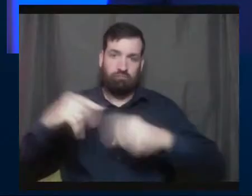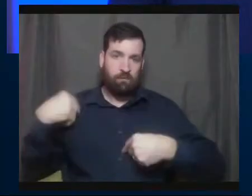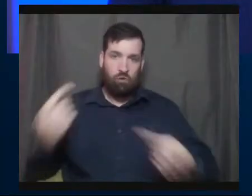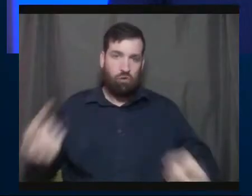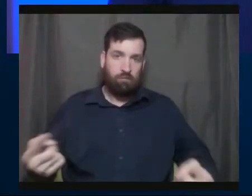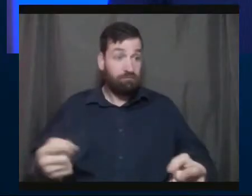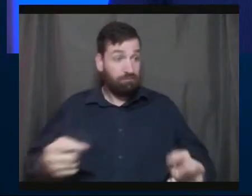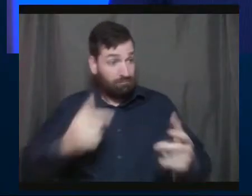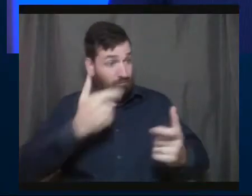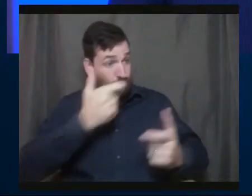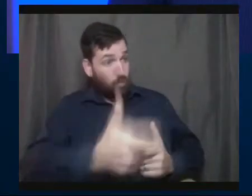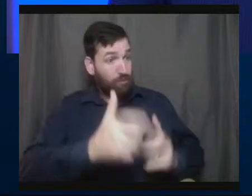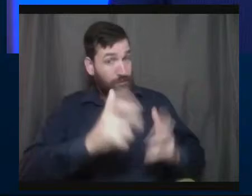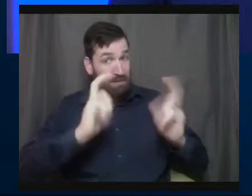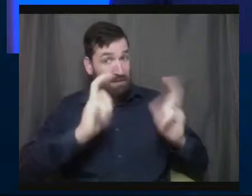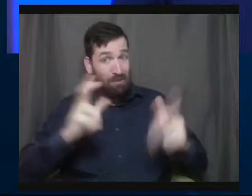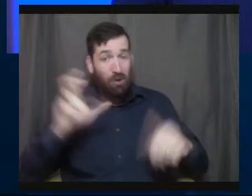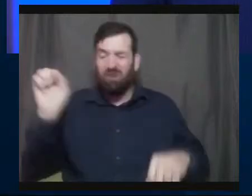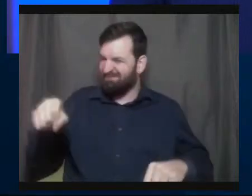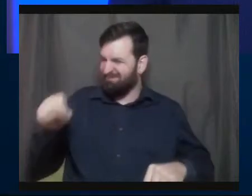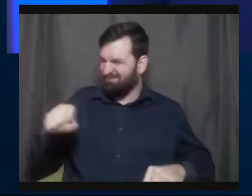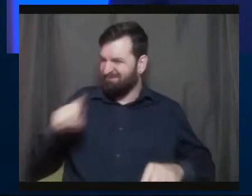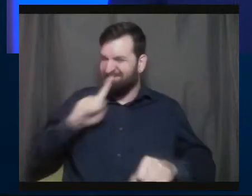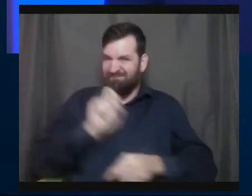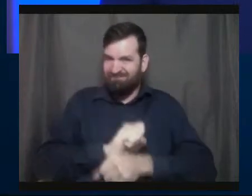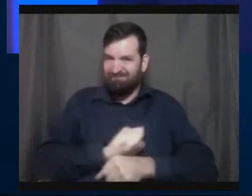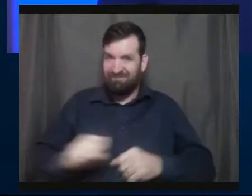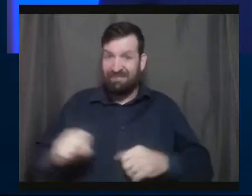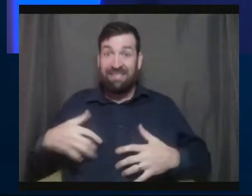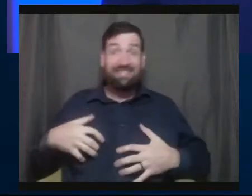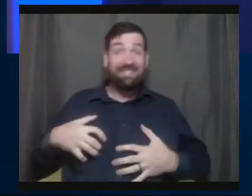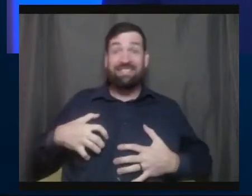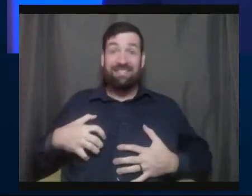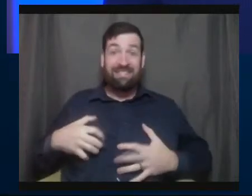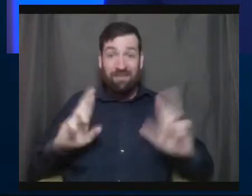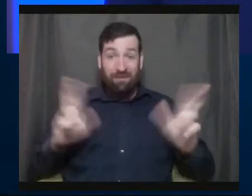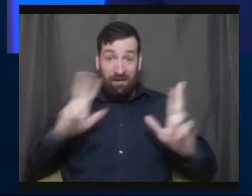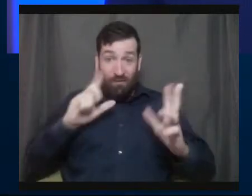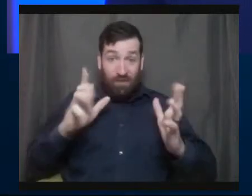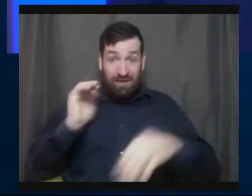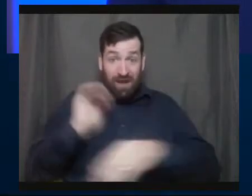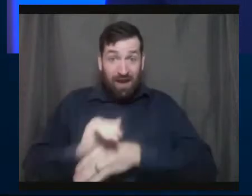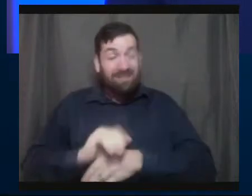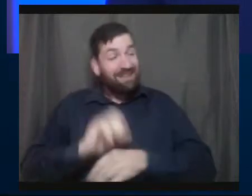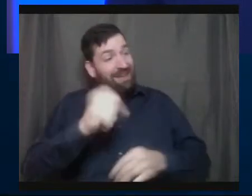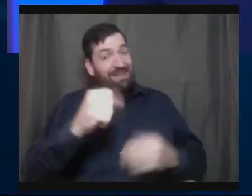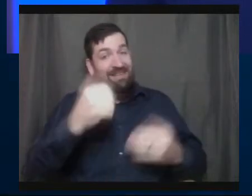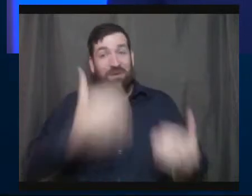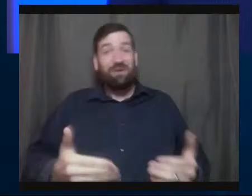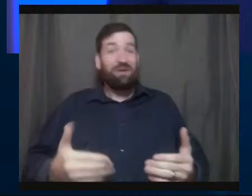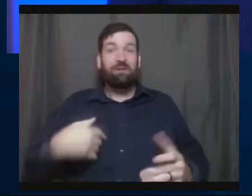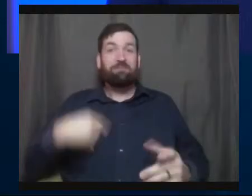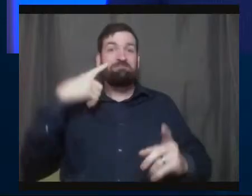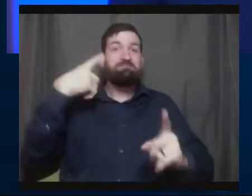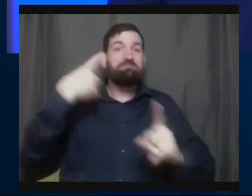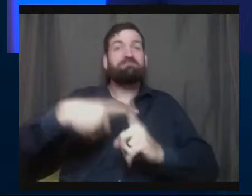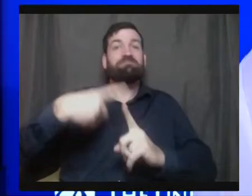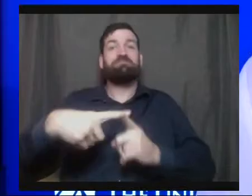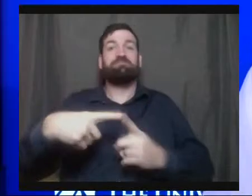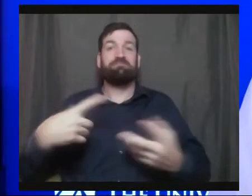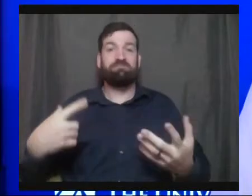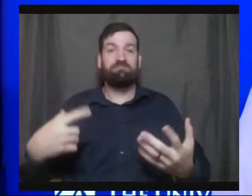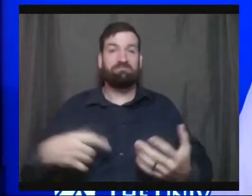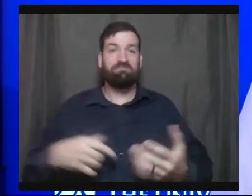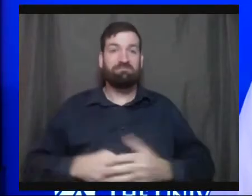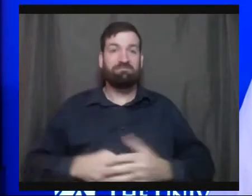this weekend? Yeah, absolutely. You coming down from the high? You ready for tonight? Yeah, it's good. I'm optimistic, and I think